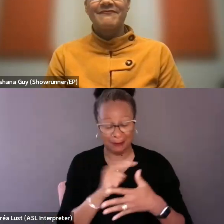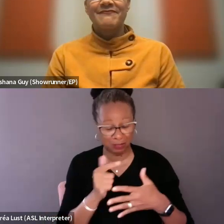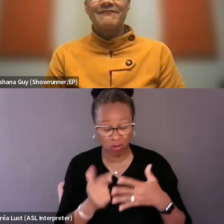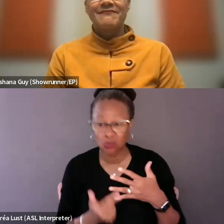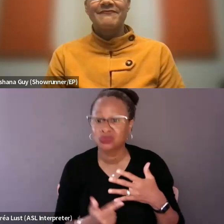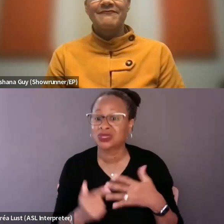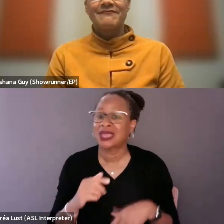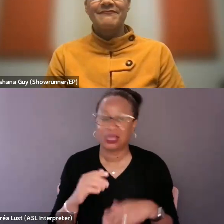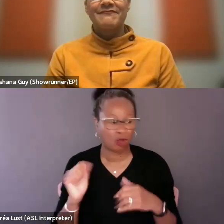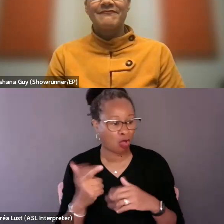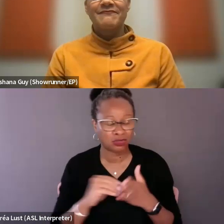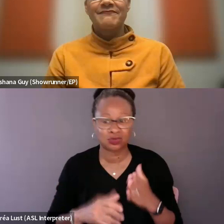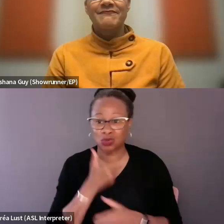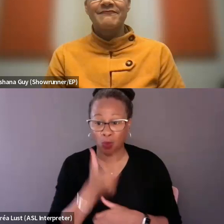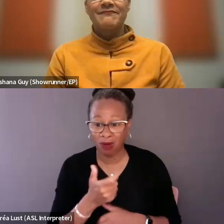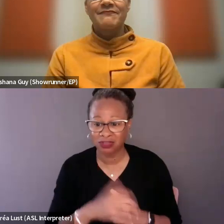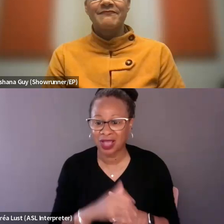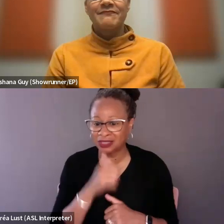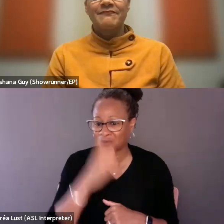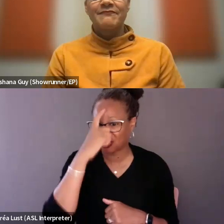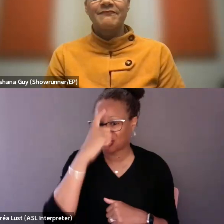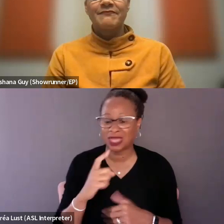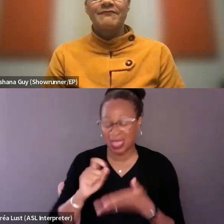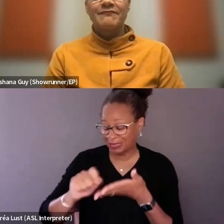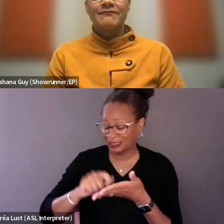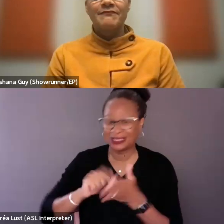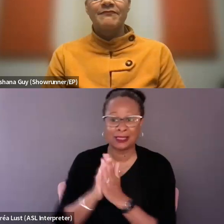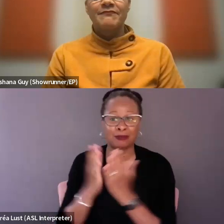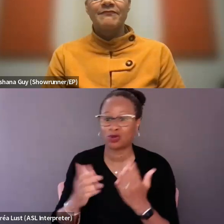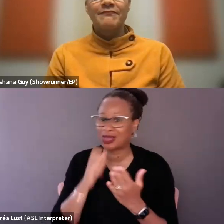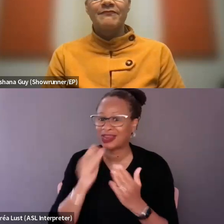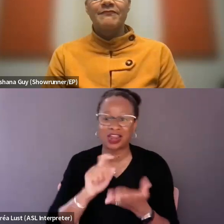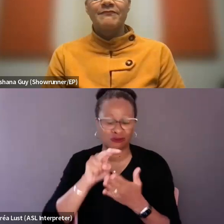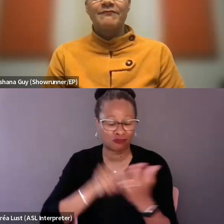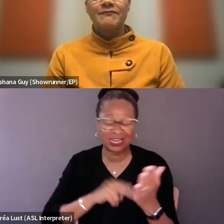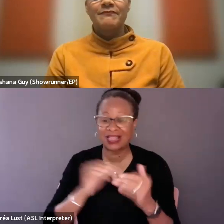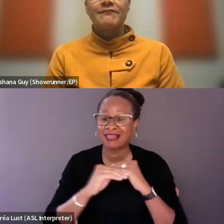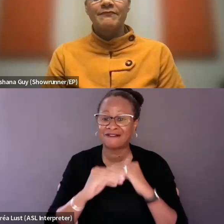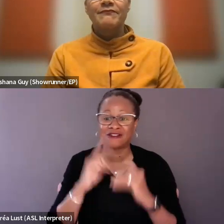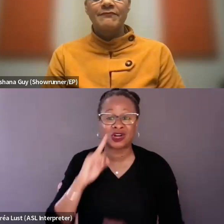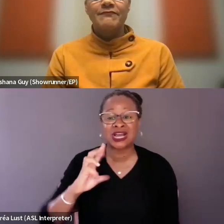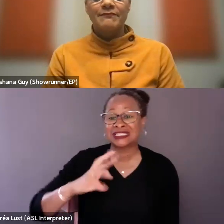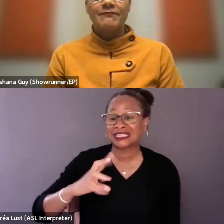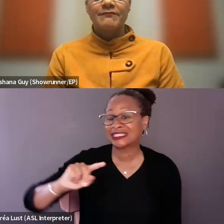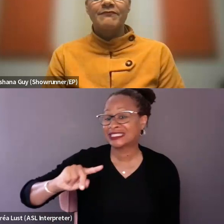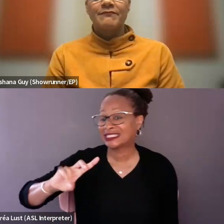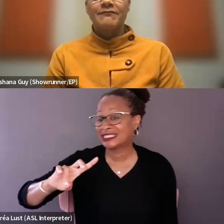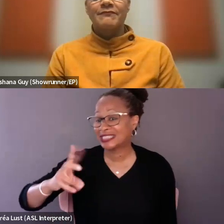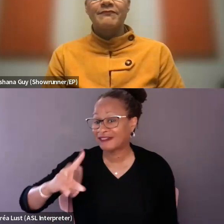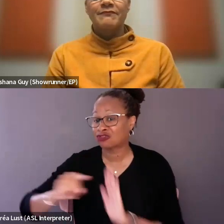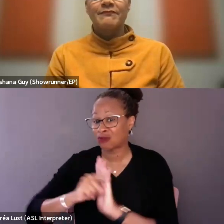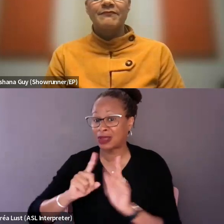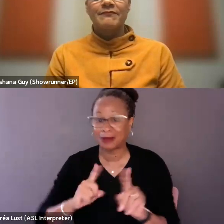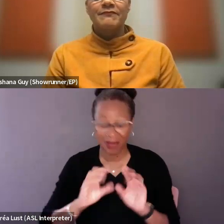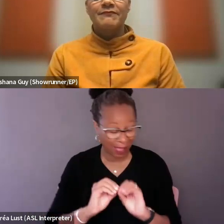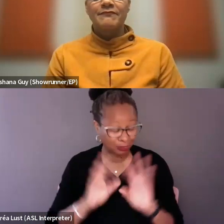students watch them. And I don't think, you know, the essays in the book are not at a reading level for sixth and seventh graders, but certainly the